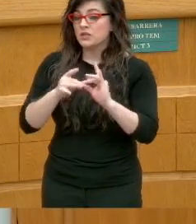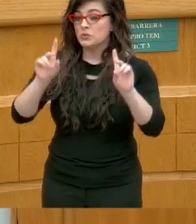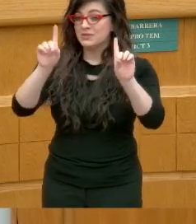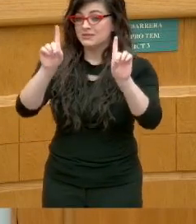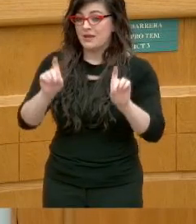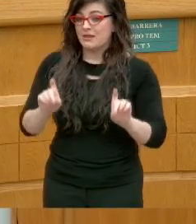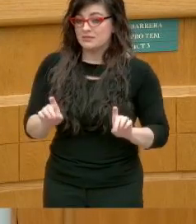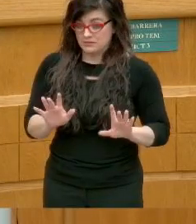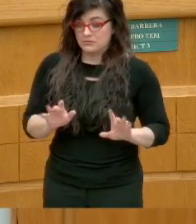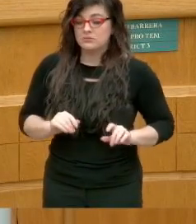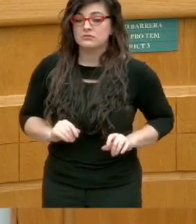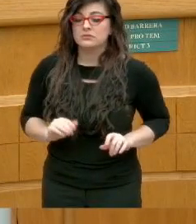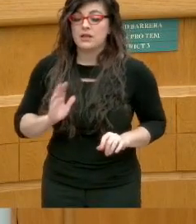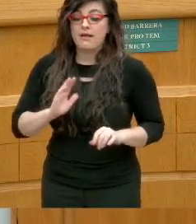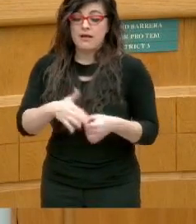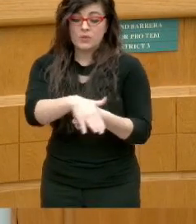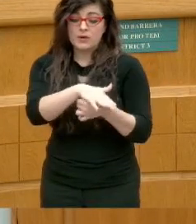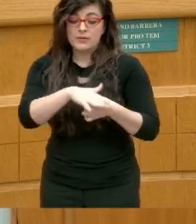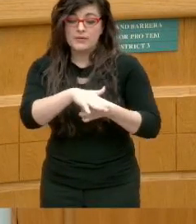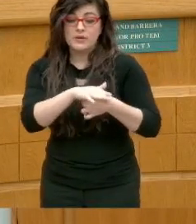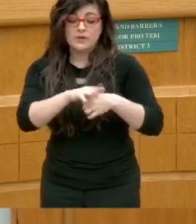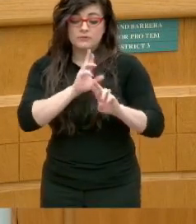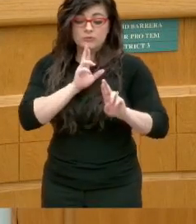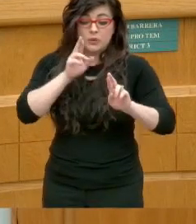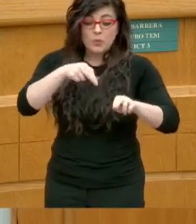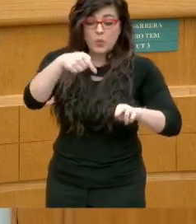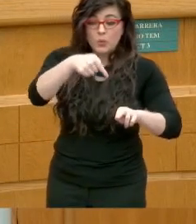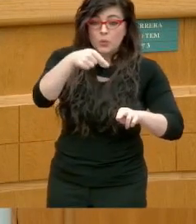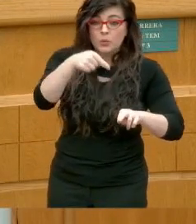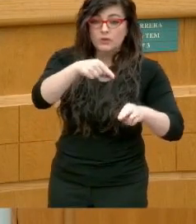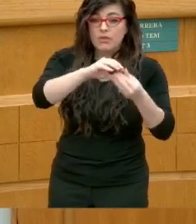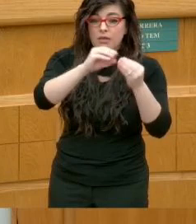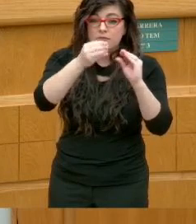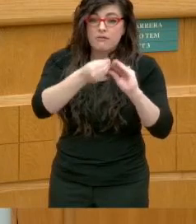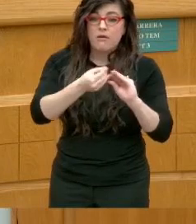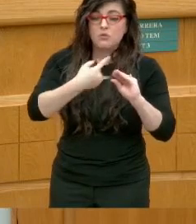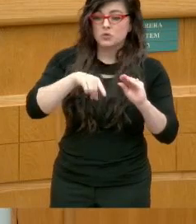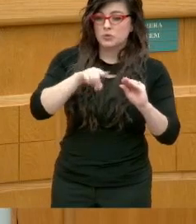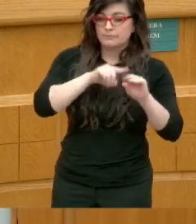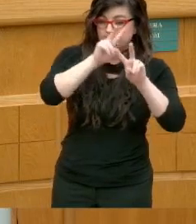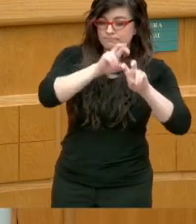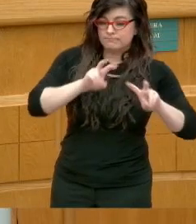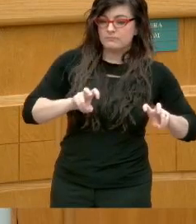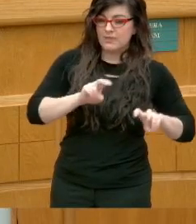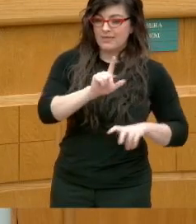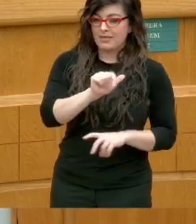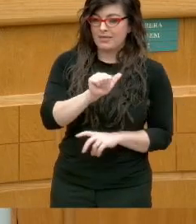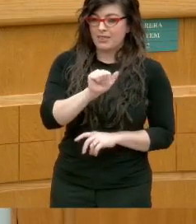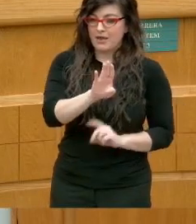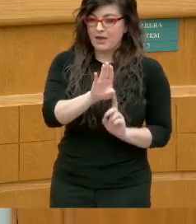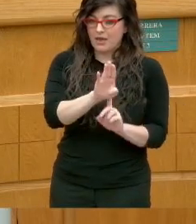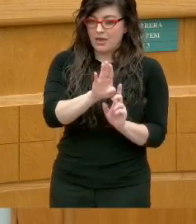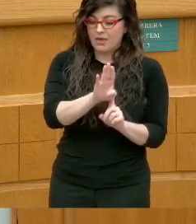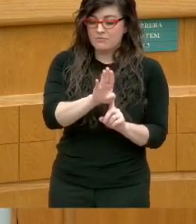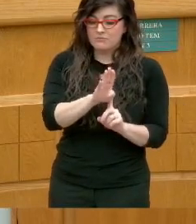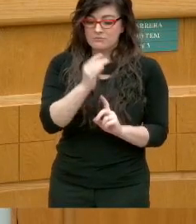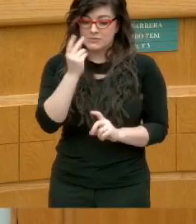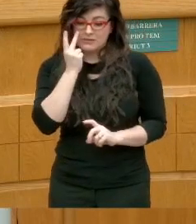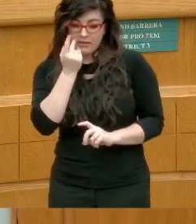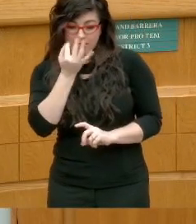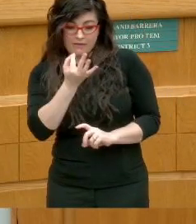includes what this report is what has been analyzed in the lab to see if a specimen tests positive or